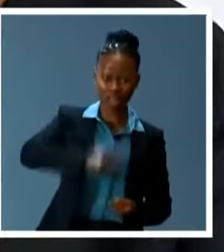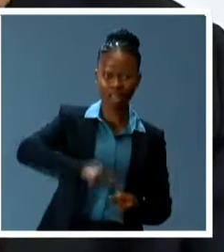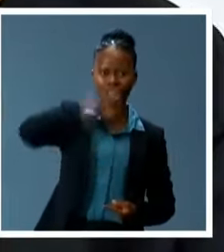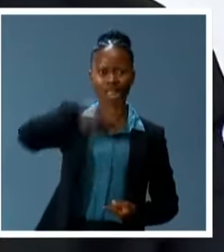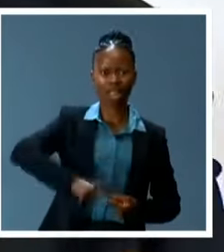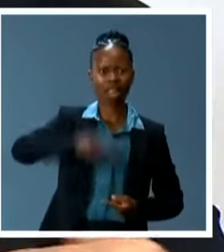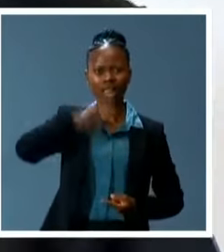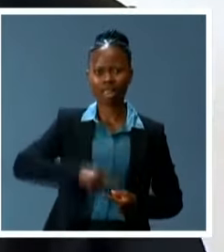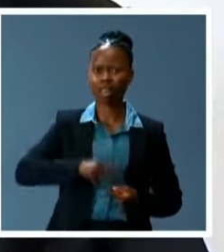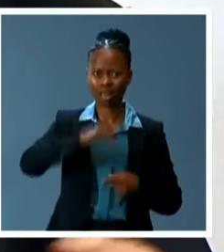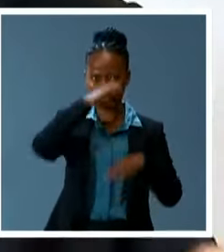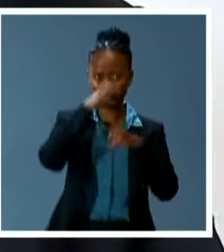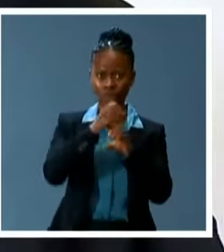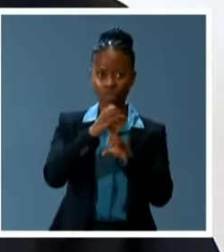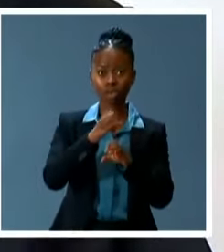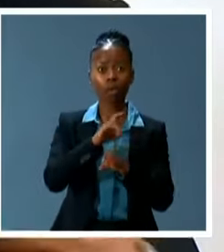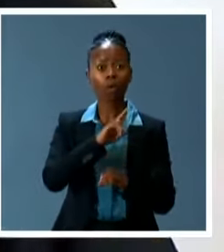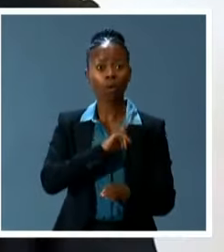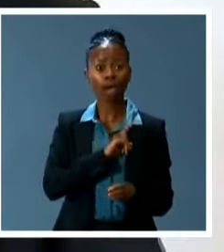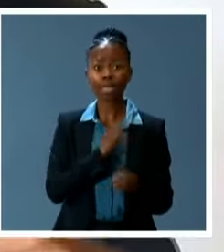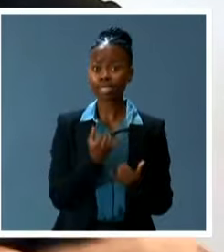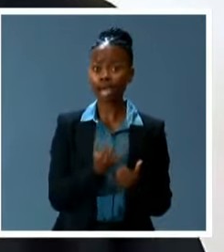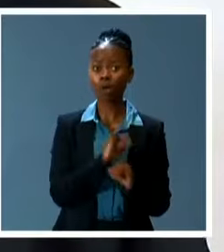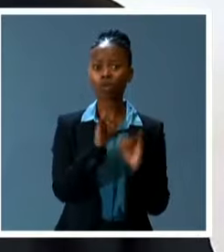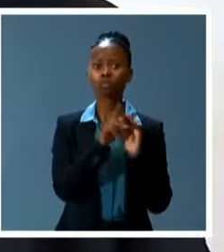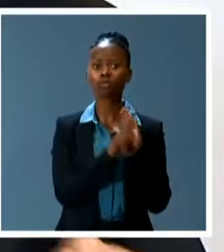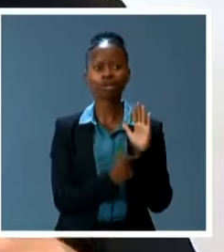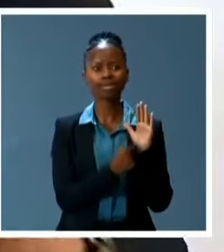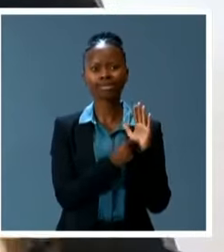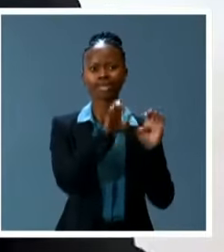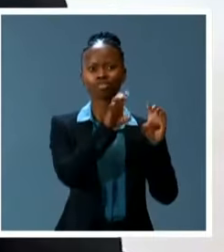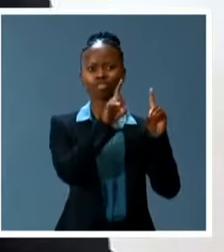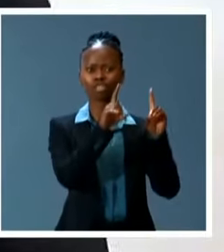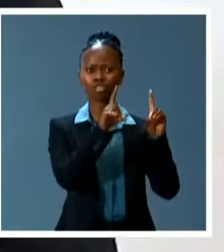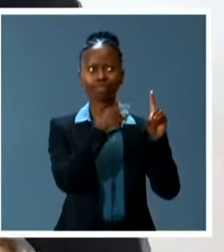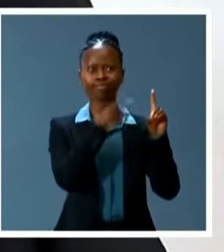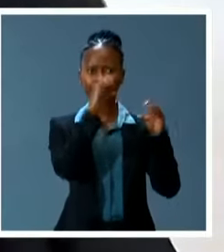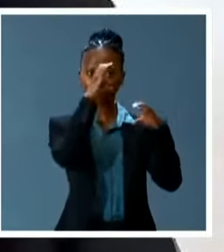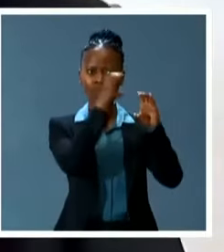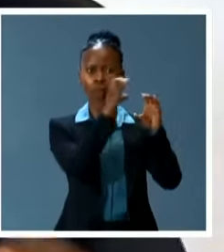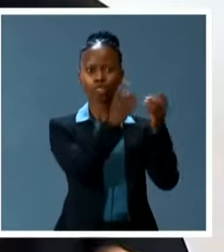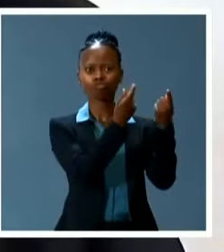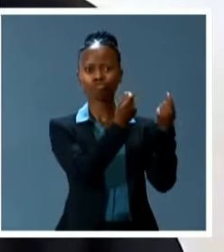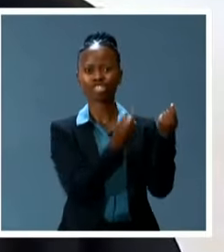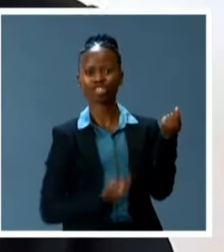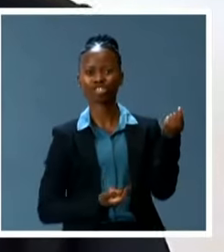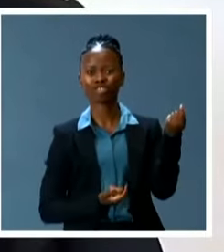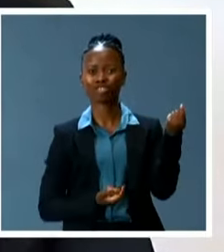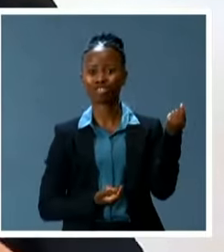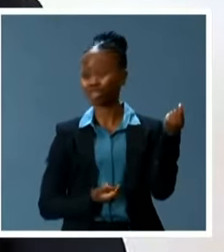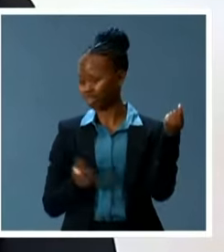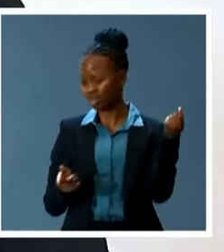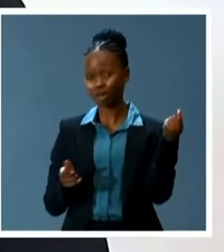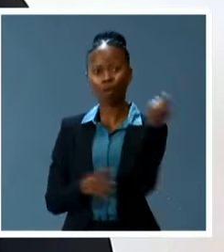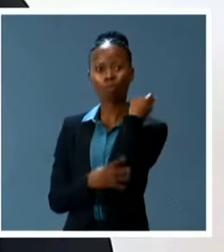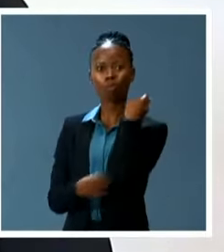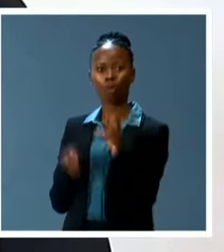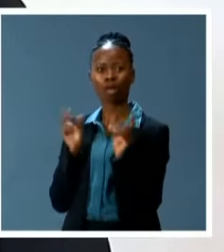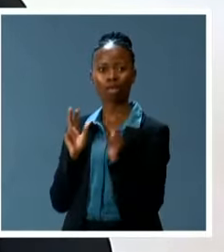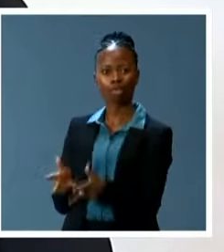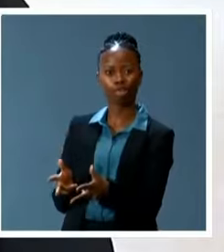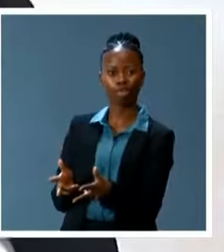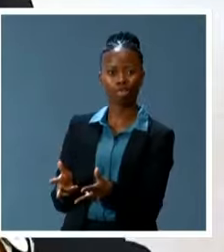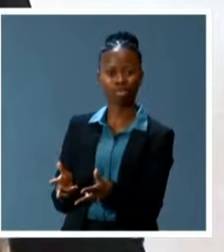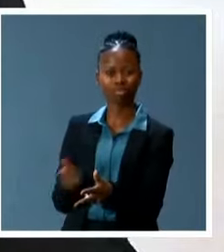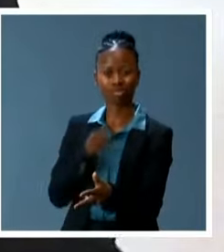serves better the children of the rich people than the children of the poor people. It serves better the rich countries than the poor countries. And that requires, of